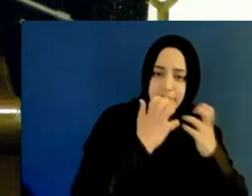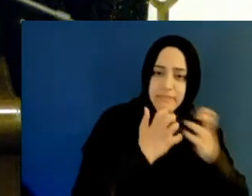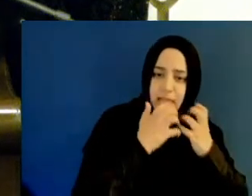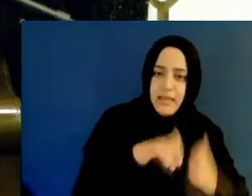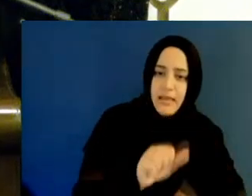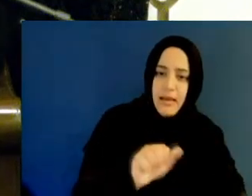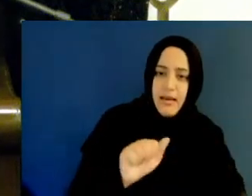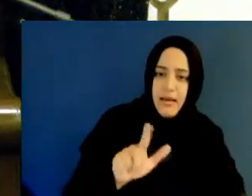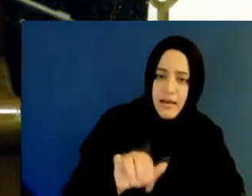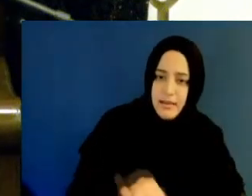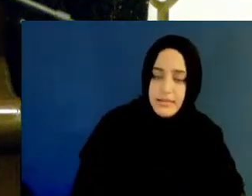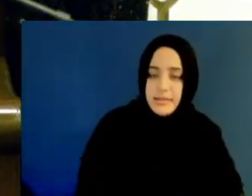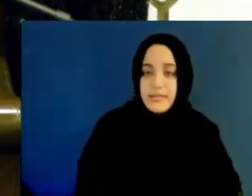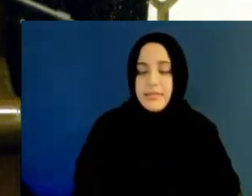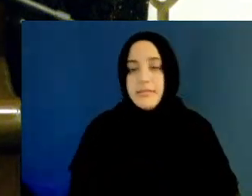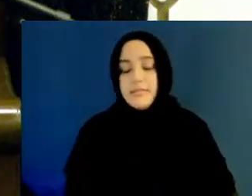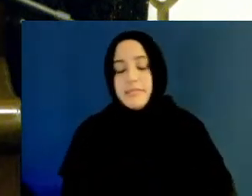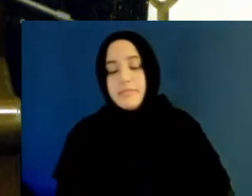This is Deen Ahibai.